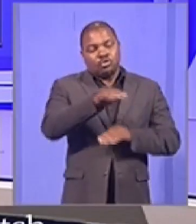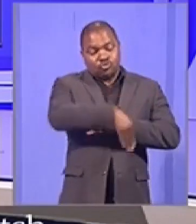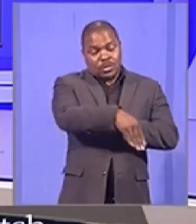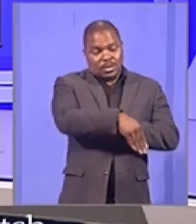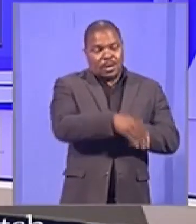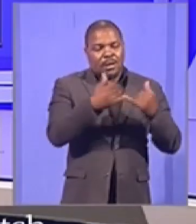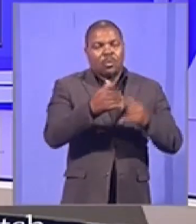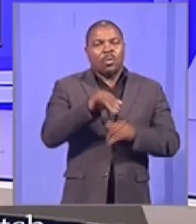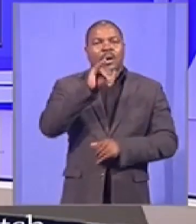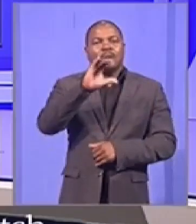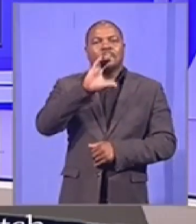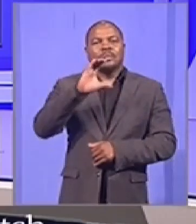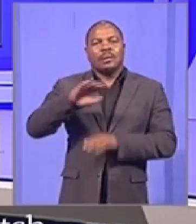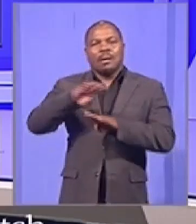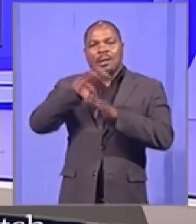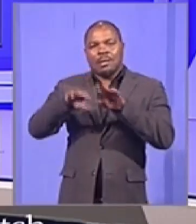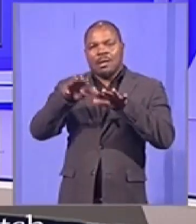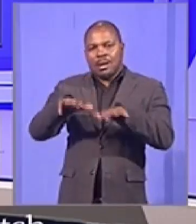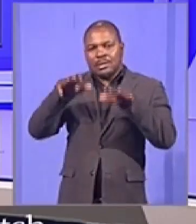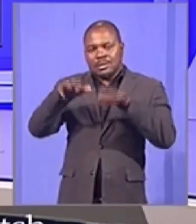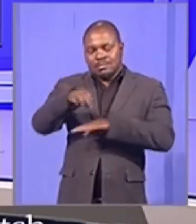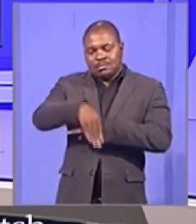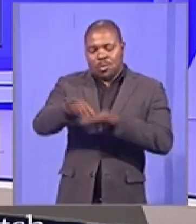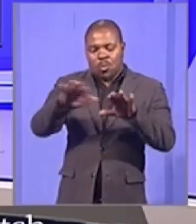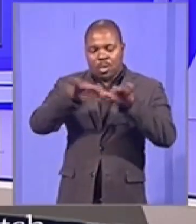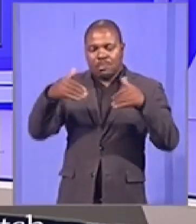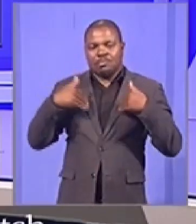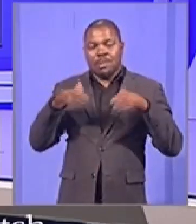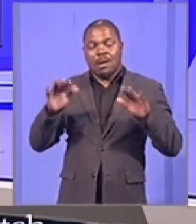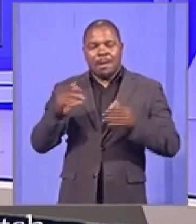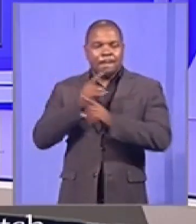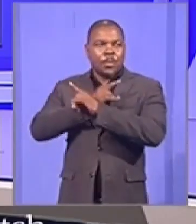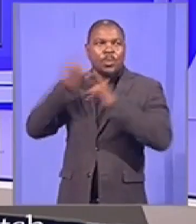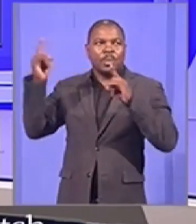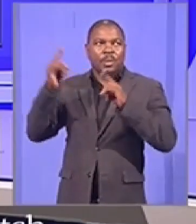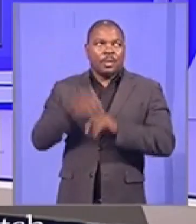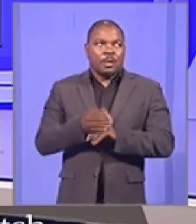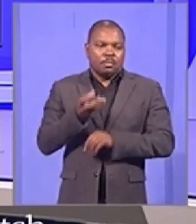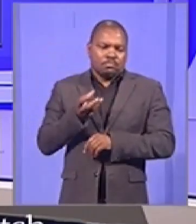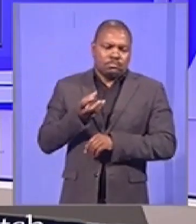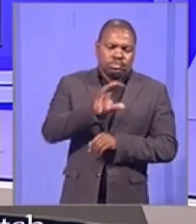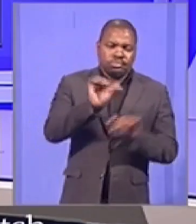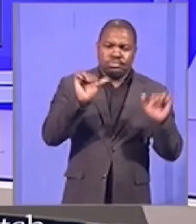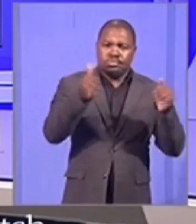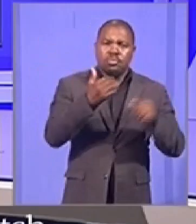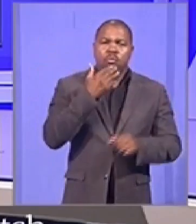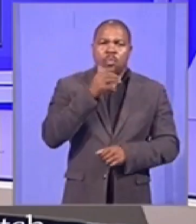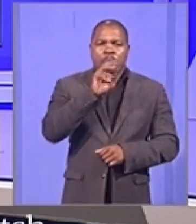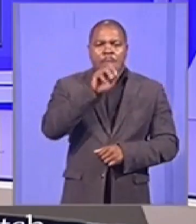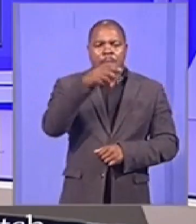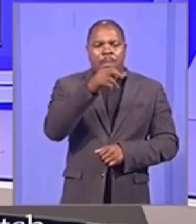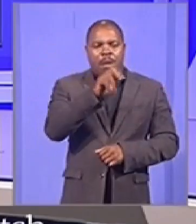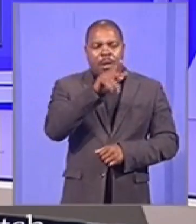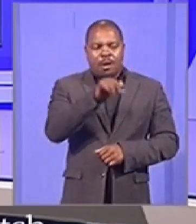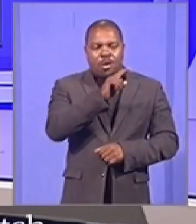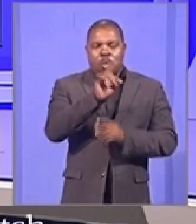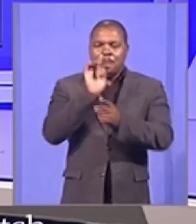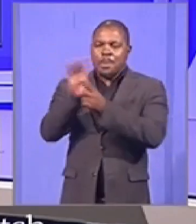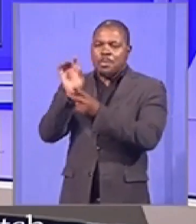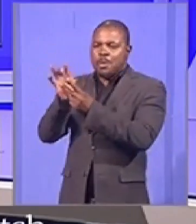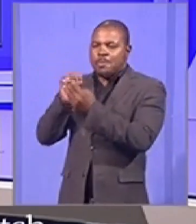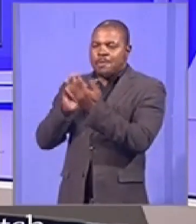ya ICC Under-19 Cricket World Cup ka phenyo. Moboulara yo diphatsa Kwena Mphaka o tsere diwikete